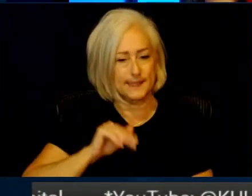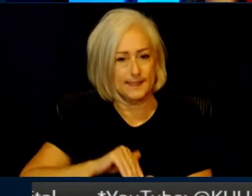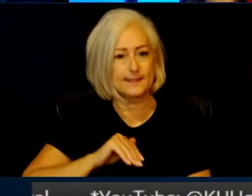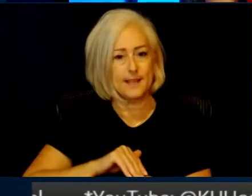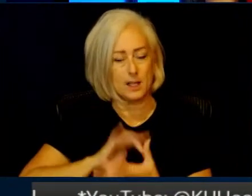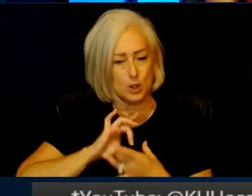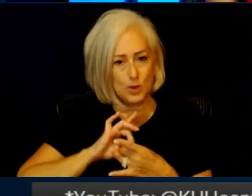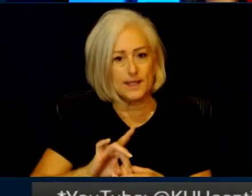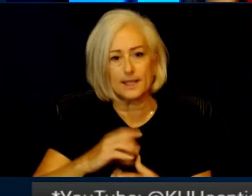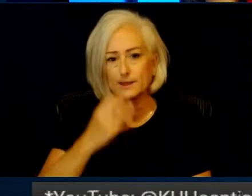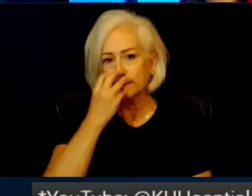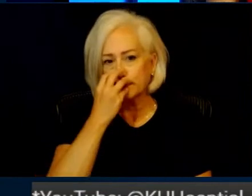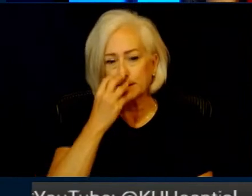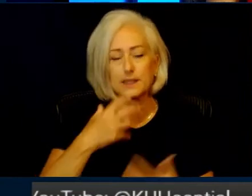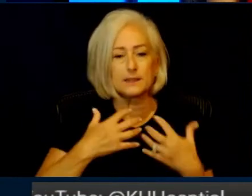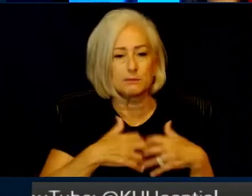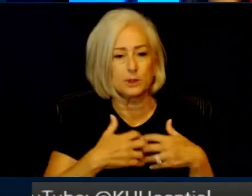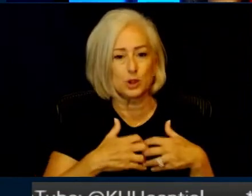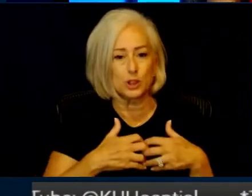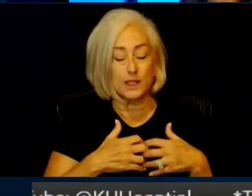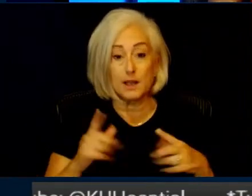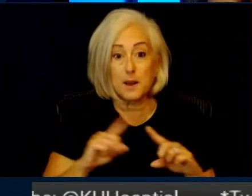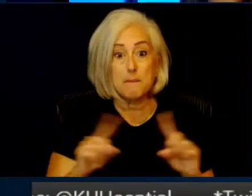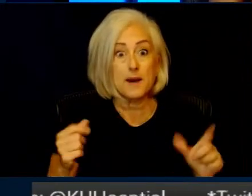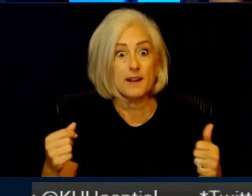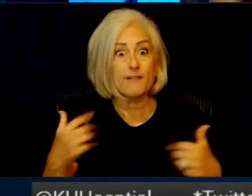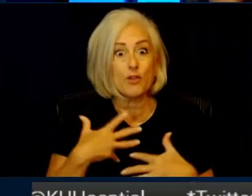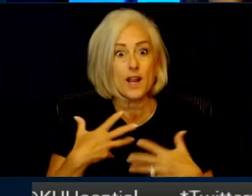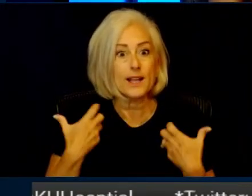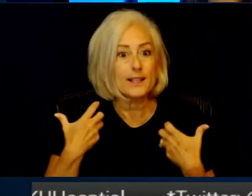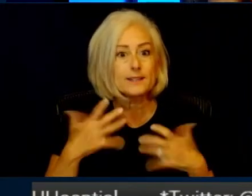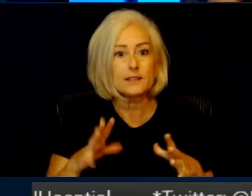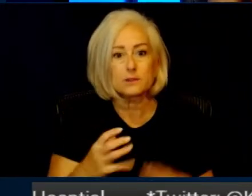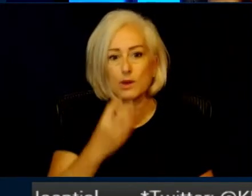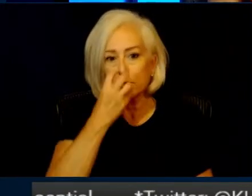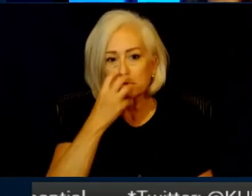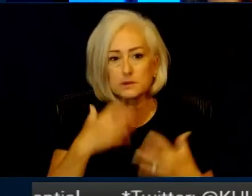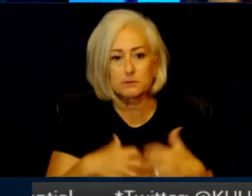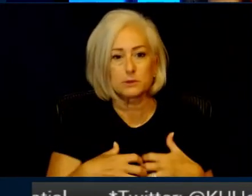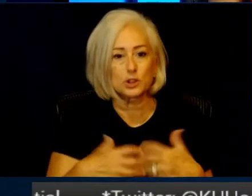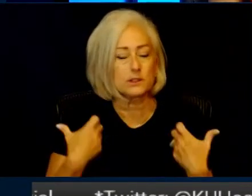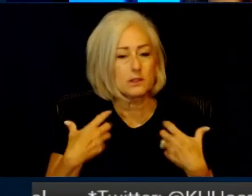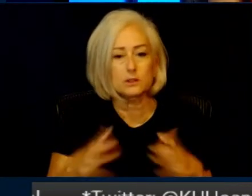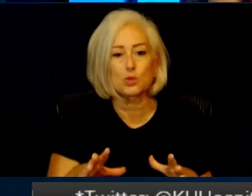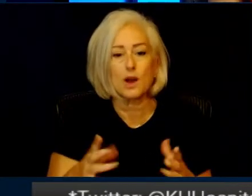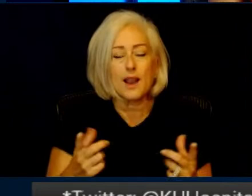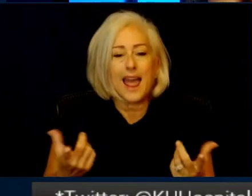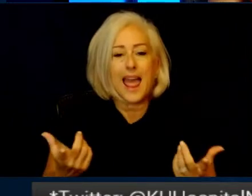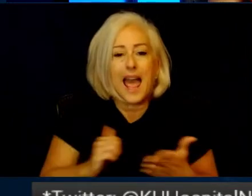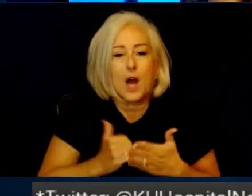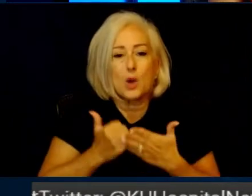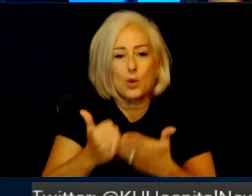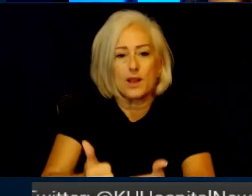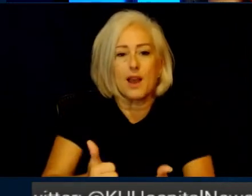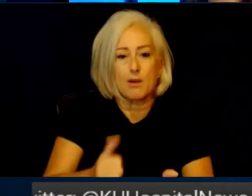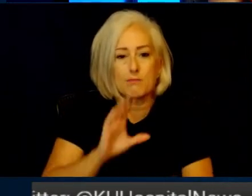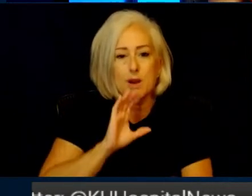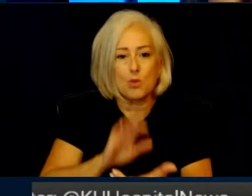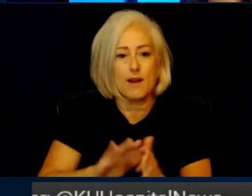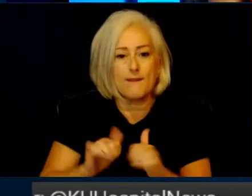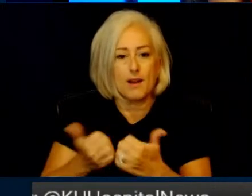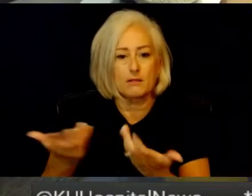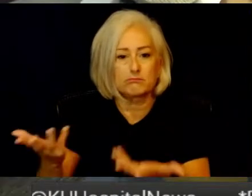she's afraid to go to the doctor because she doesn't want to be put on a CPAP machine. So how would we help Tony out there?